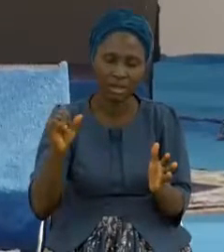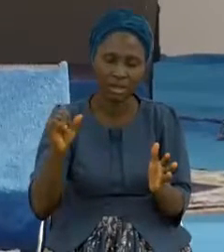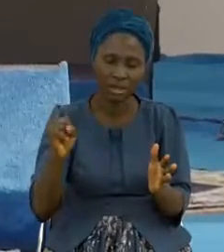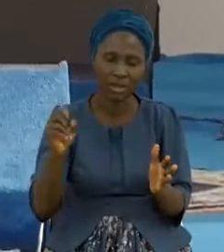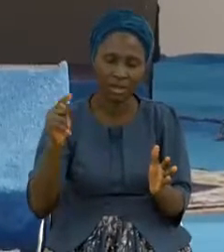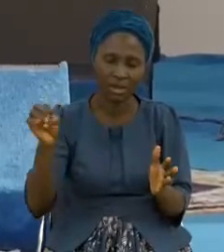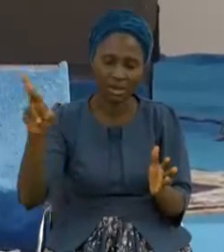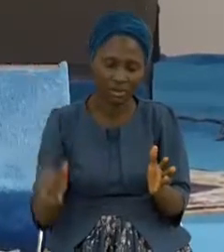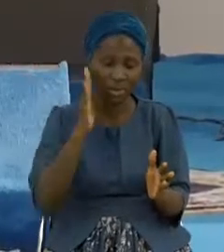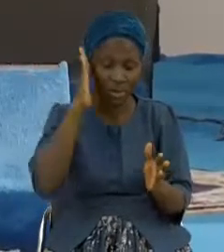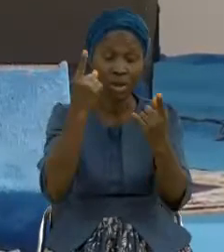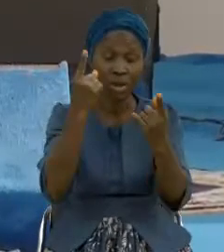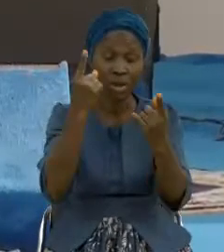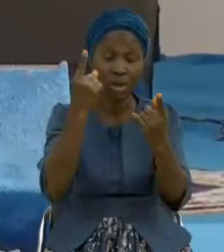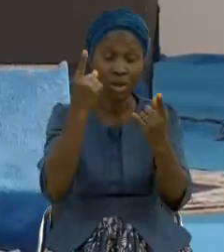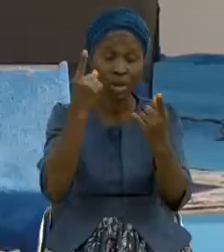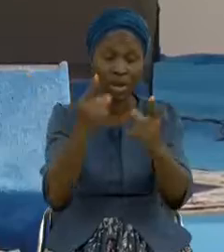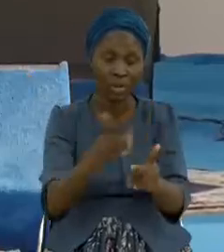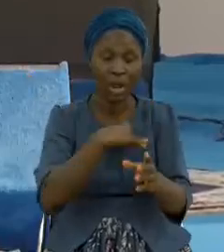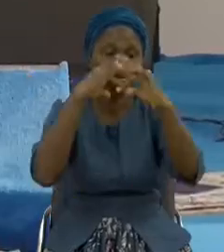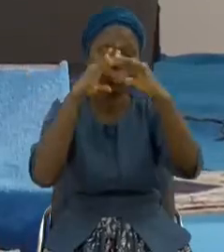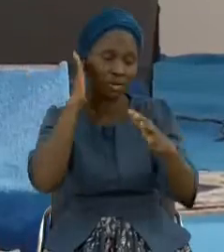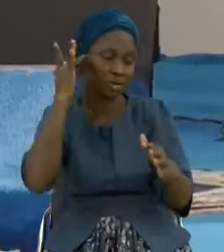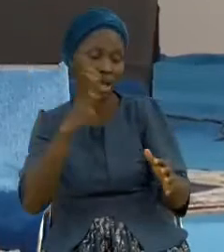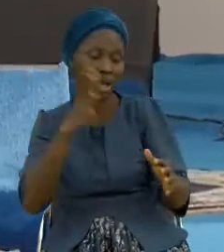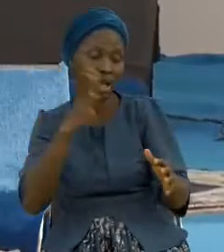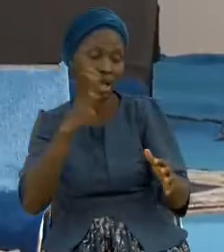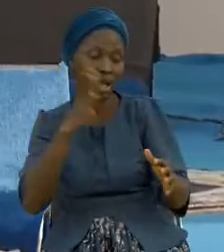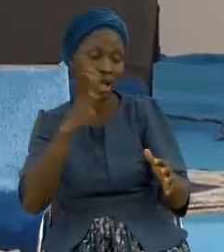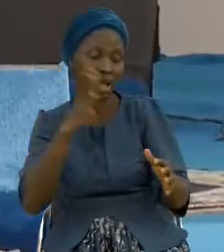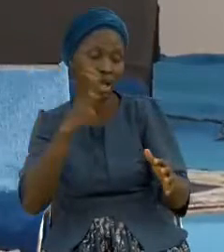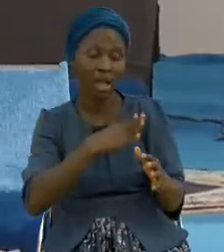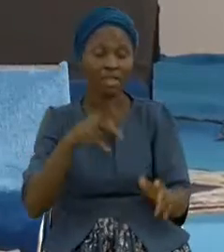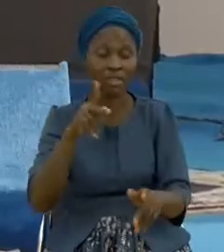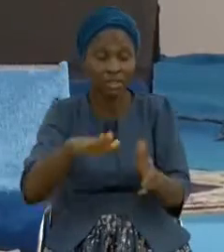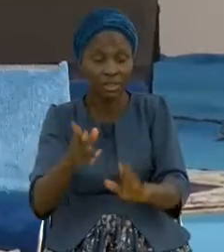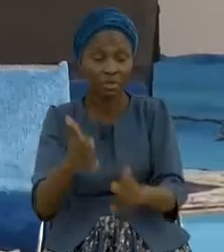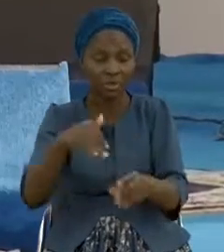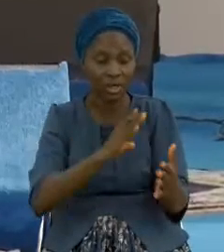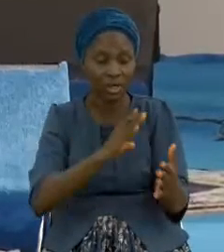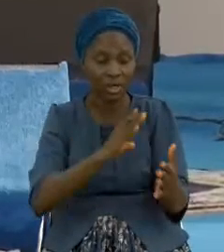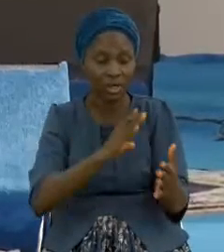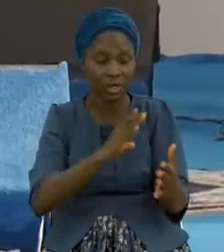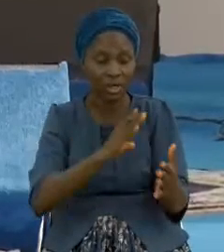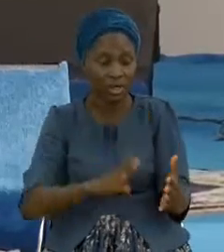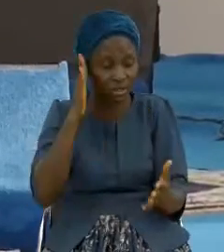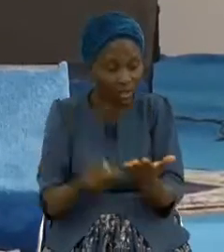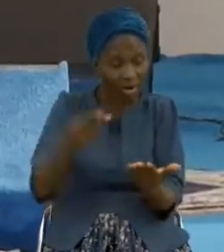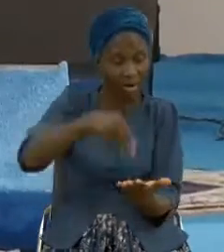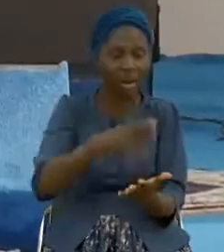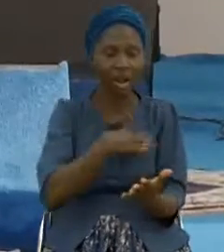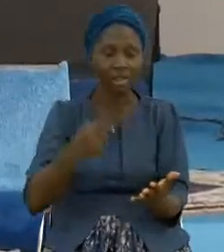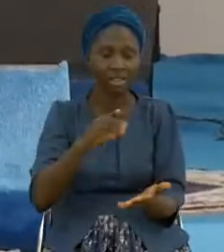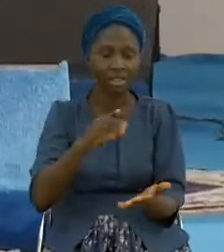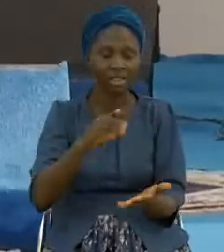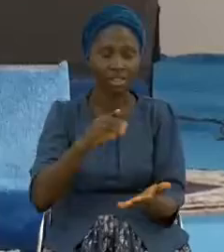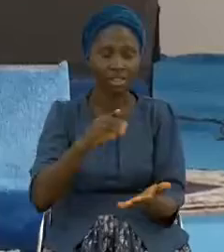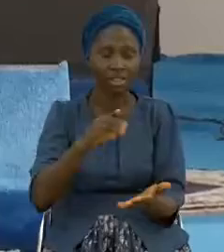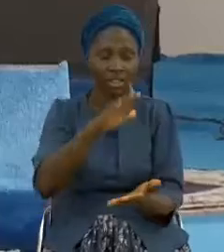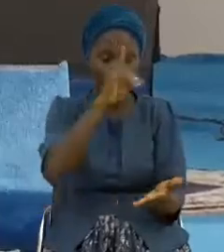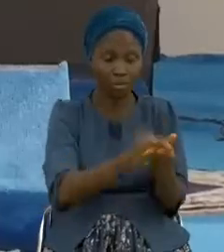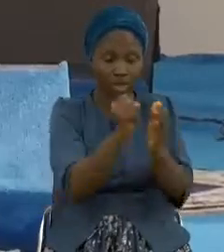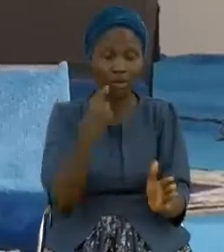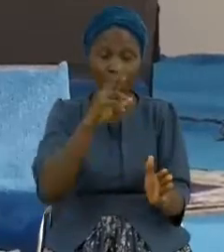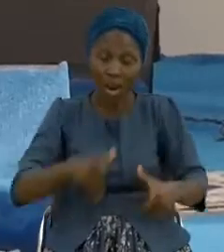shall rise, and the believers who are alive shall be changed and transformed and caught away to be with